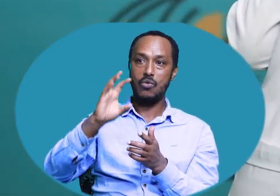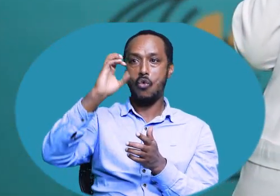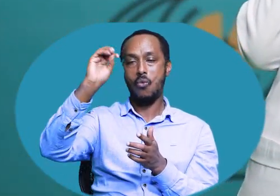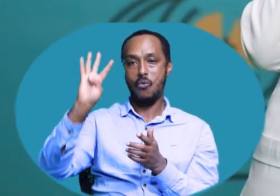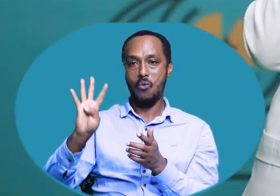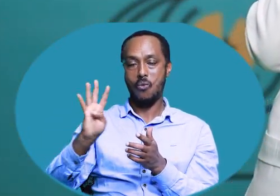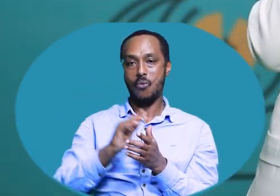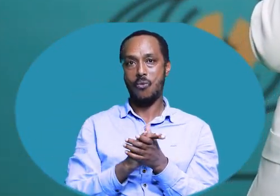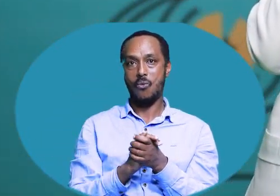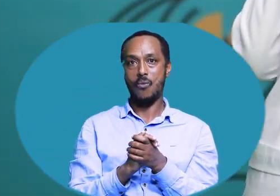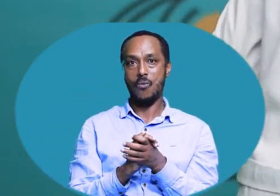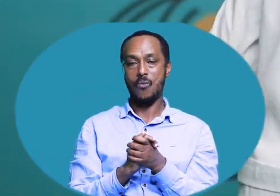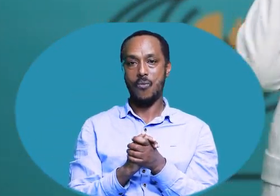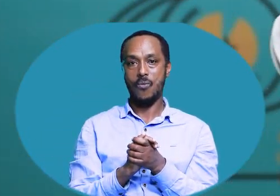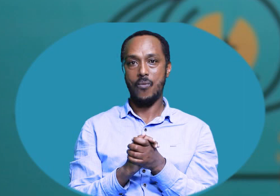3,